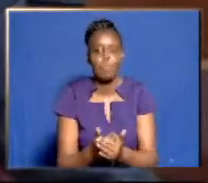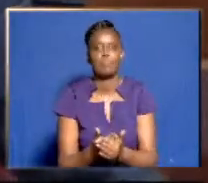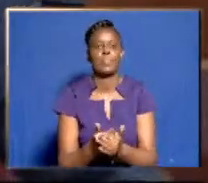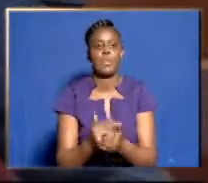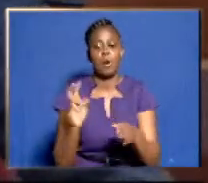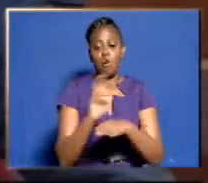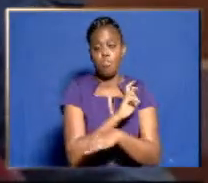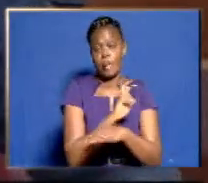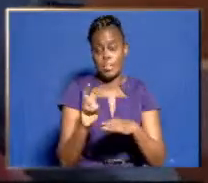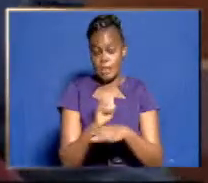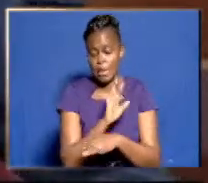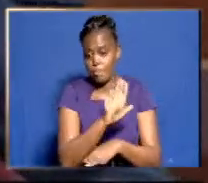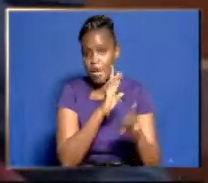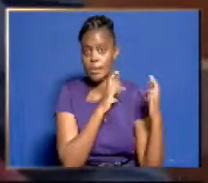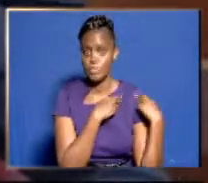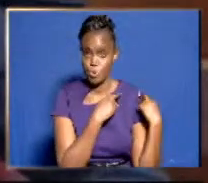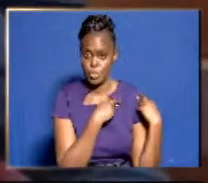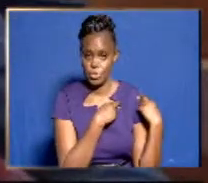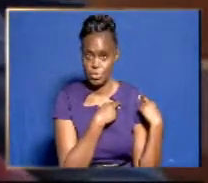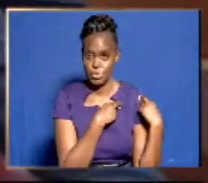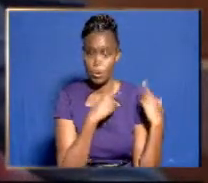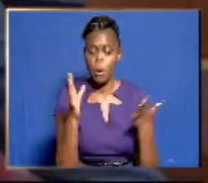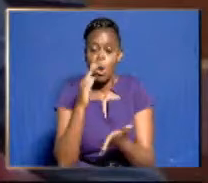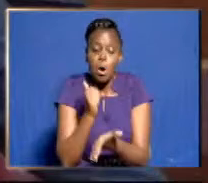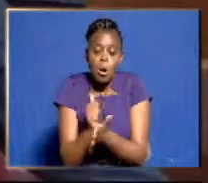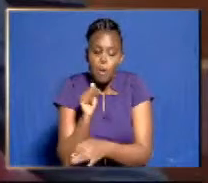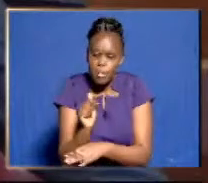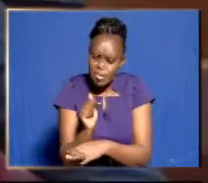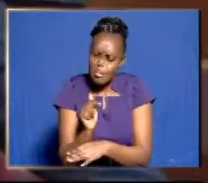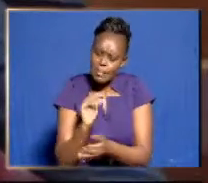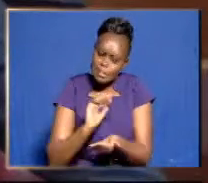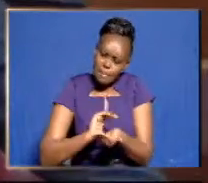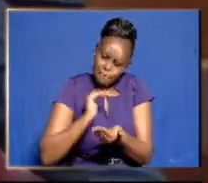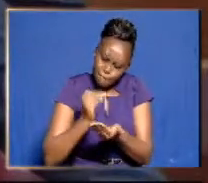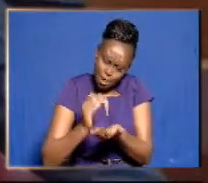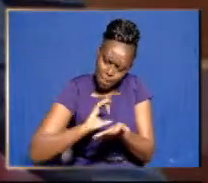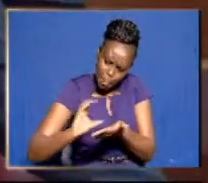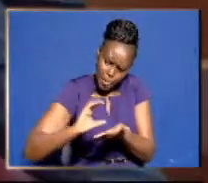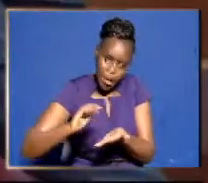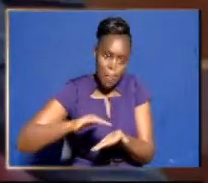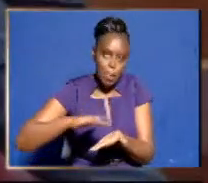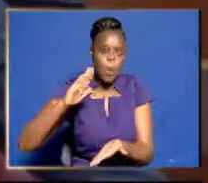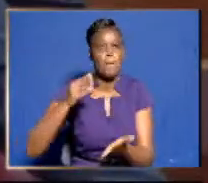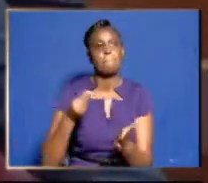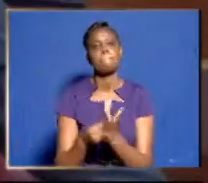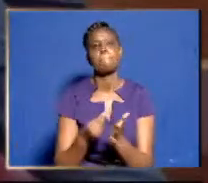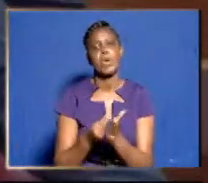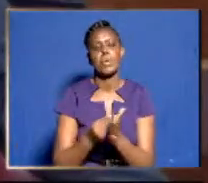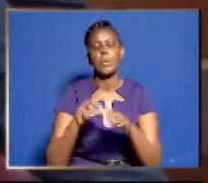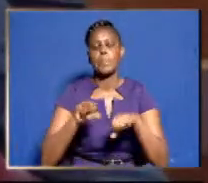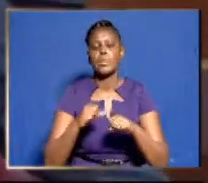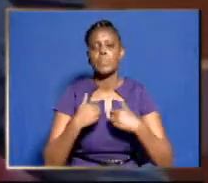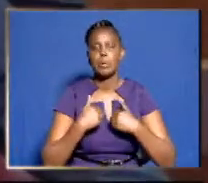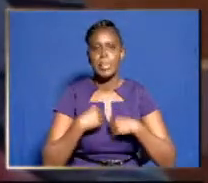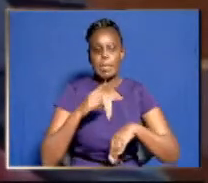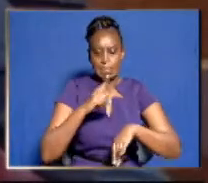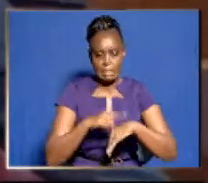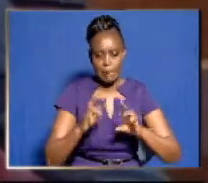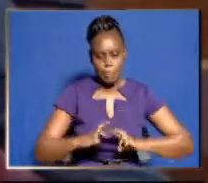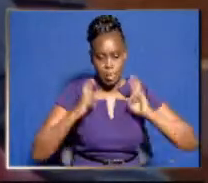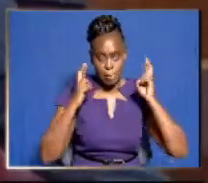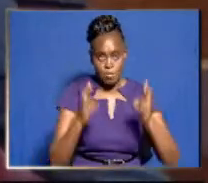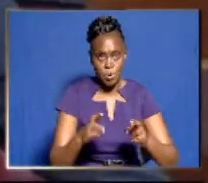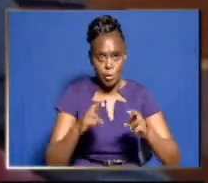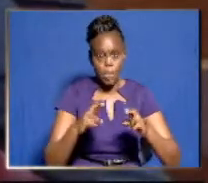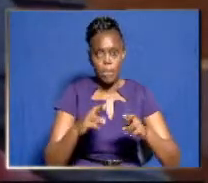oversight, I think this office needs to be properly funded, Honorable Speaker, so that we are able to get real-time reports